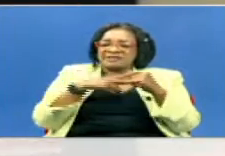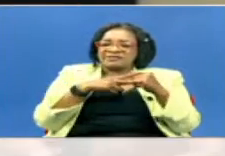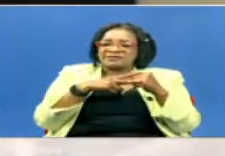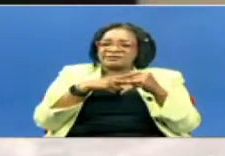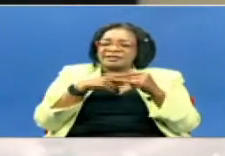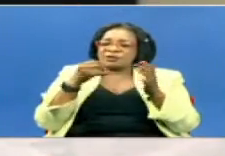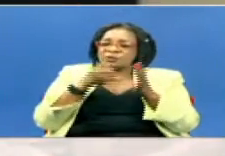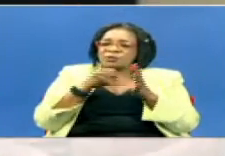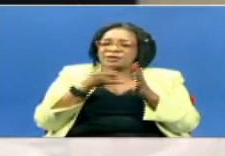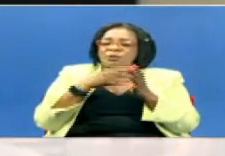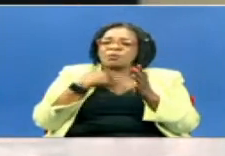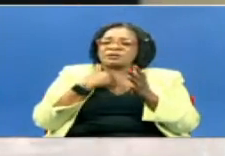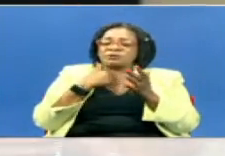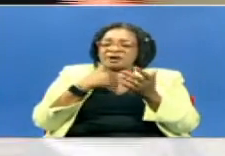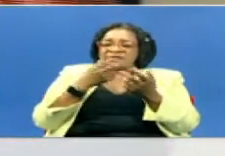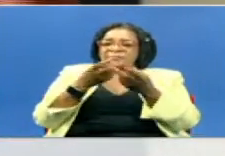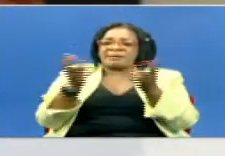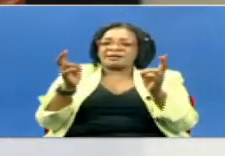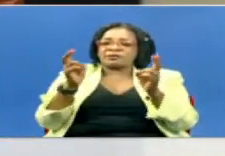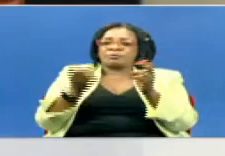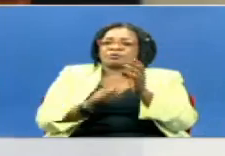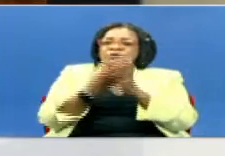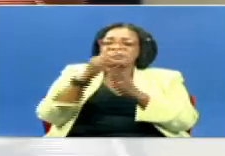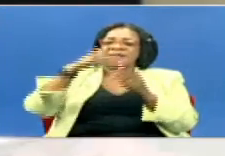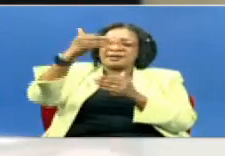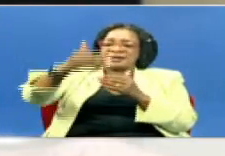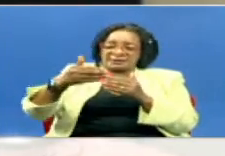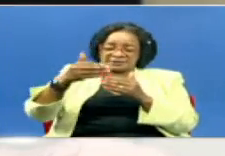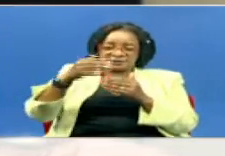including wanting to have a panel to produce the next set